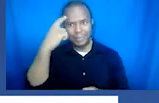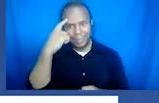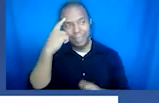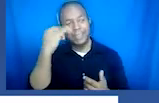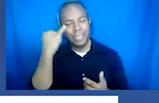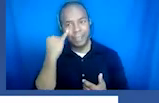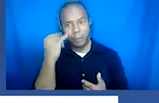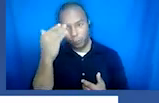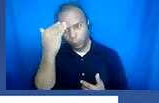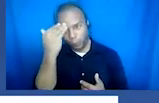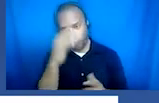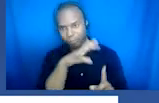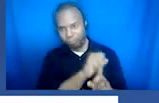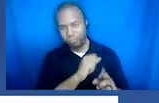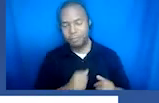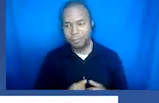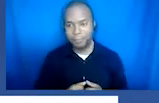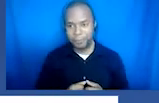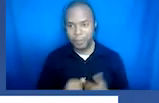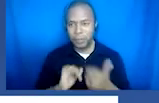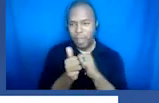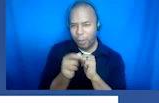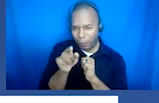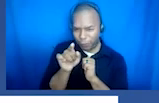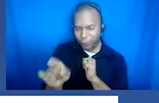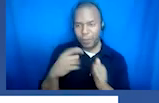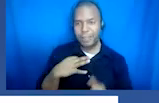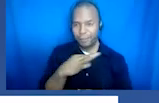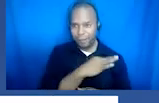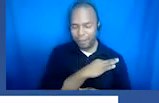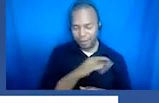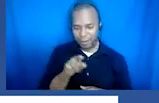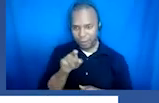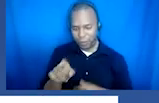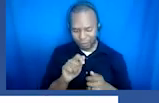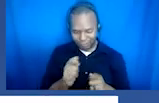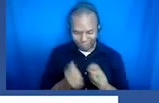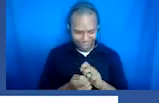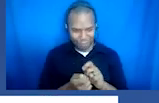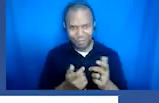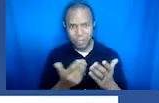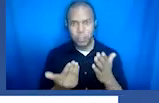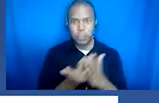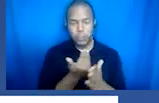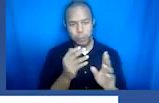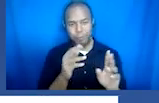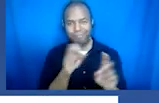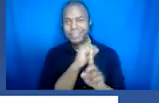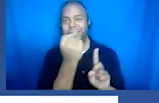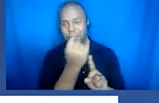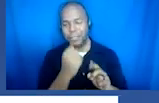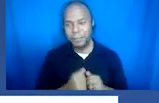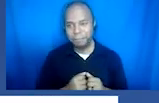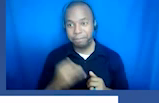are you as a faculty member, as we go through this, adapting to this environment? Because if you send your students